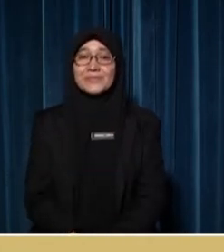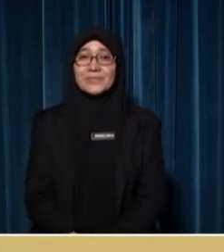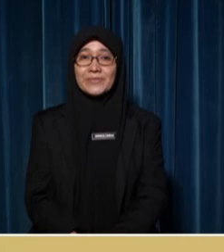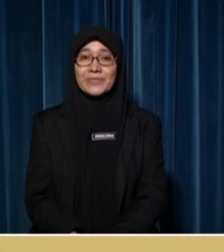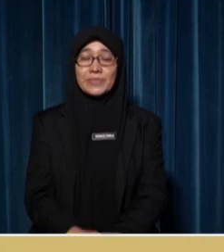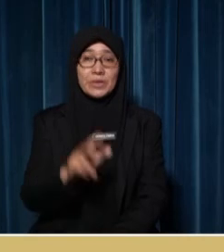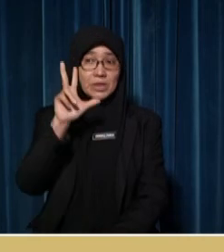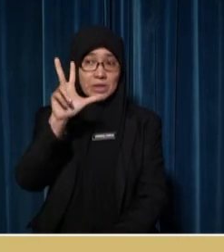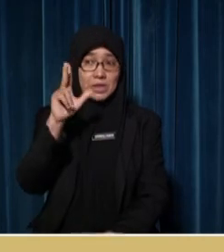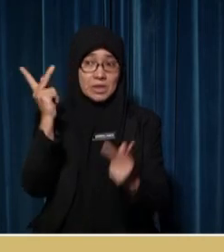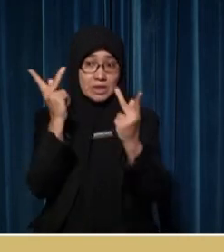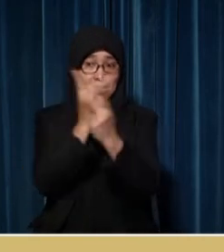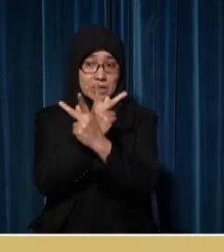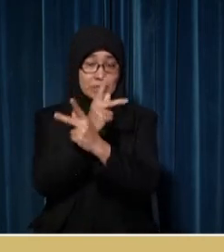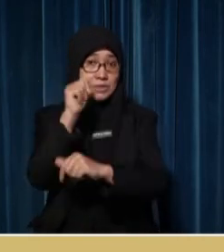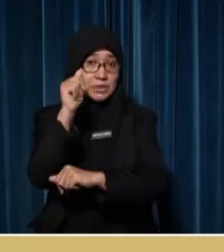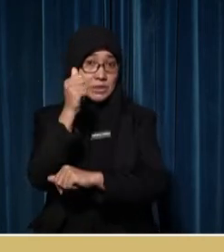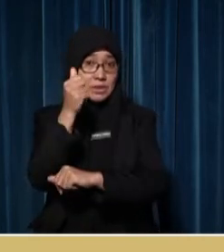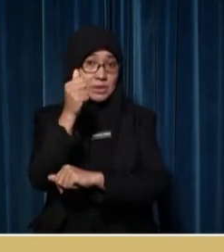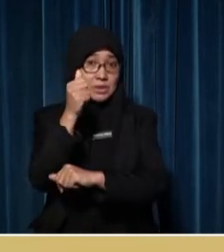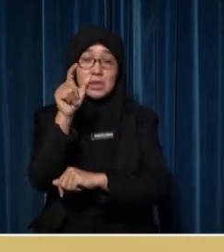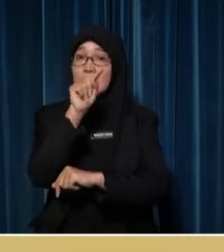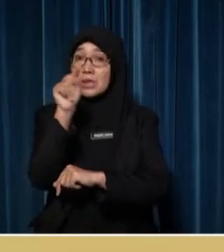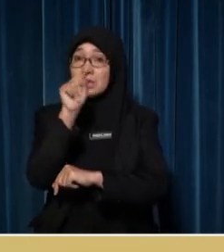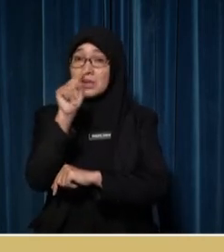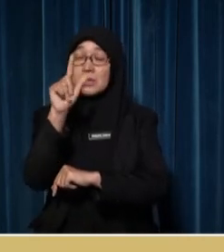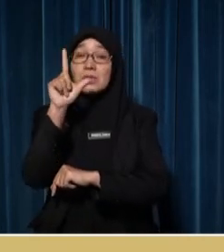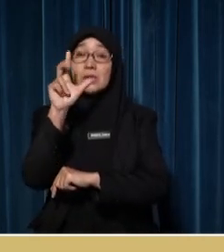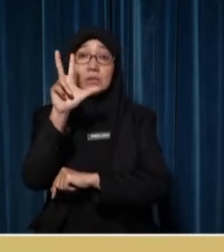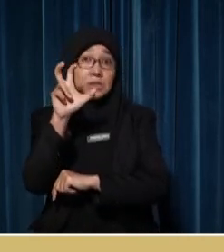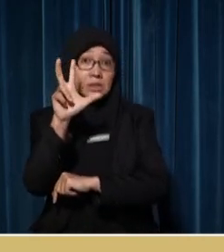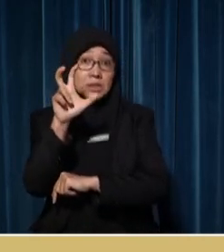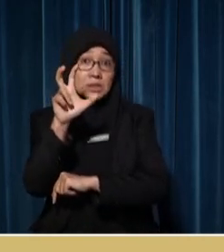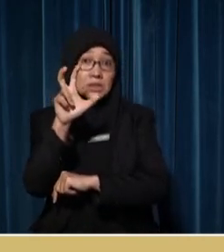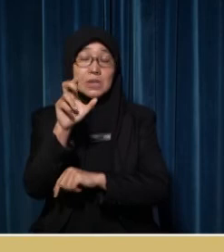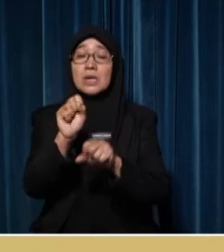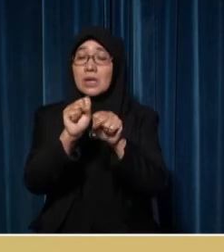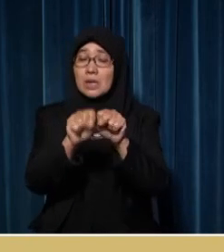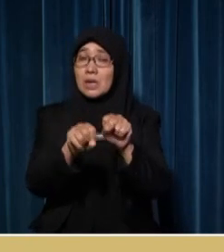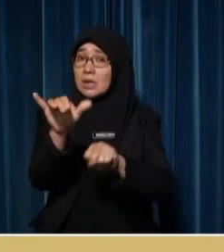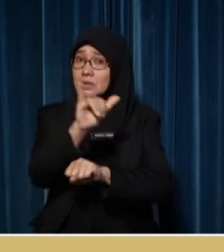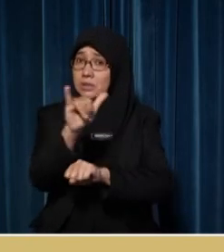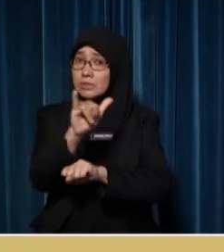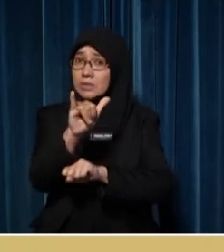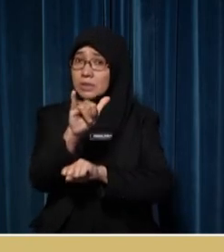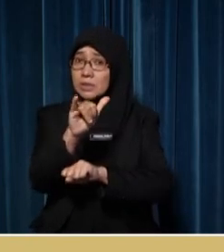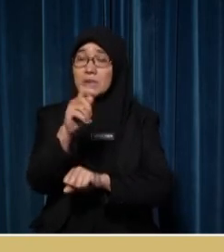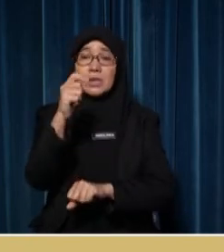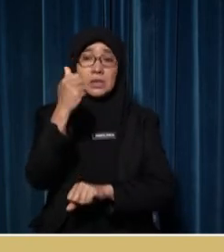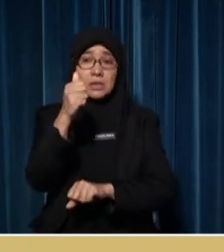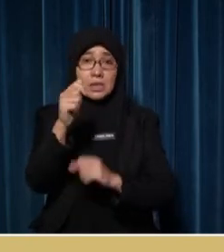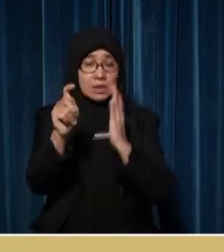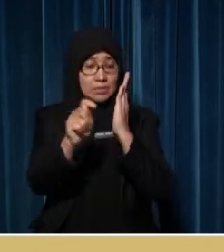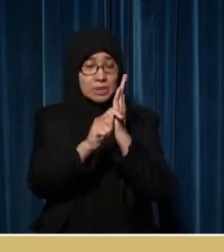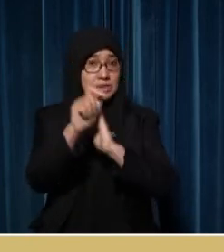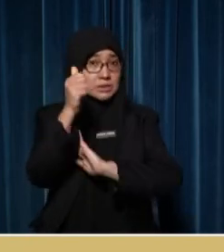3 times 10 is equal to 30, and so is 10 plus 10